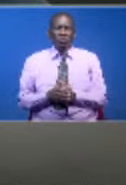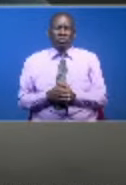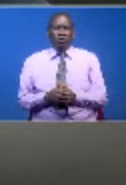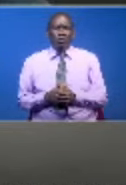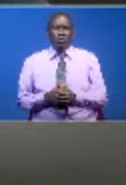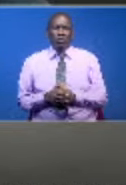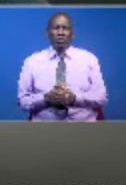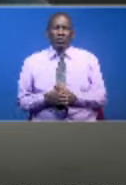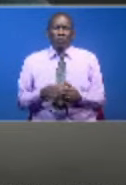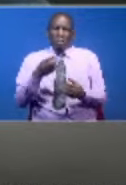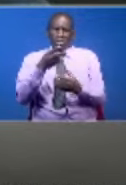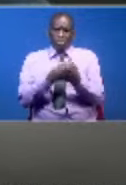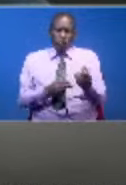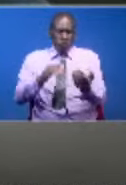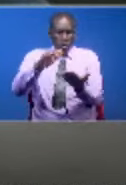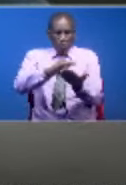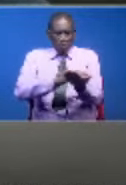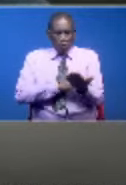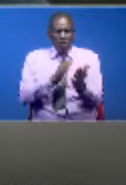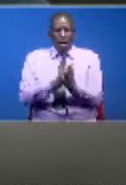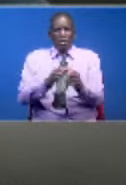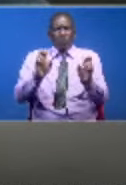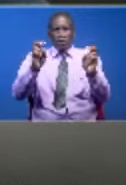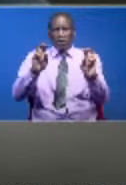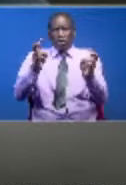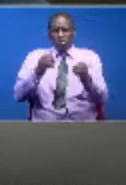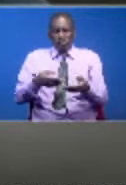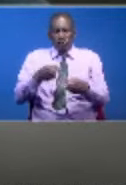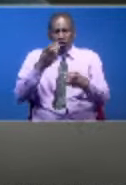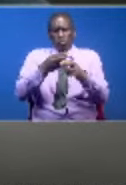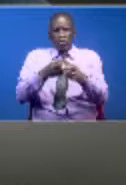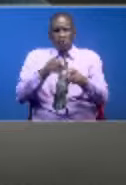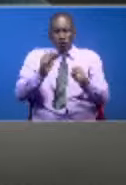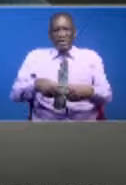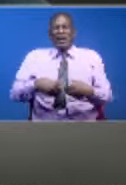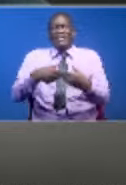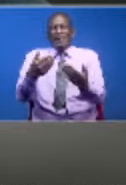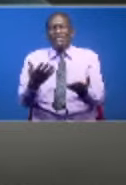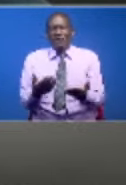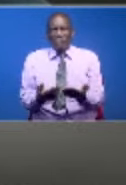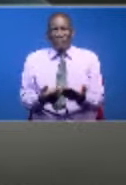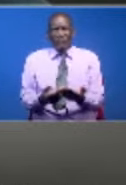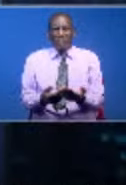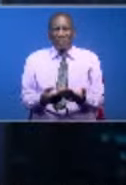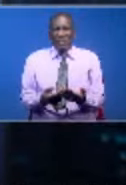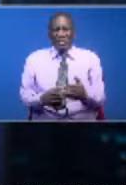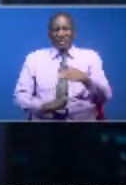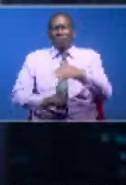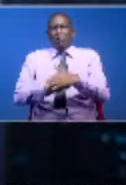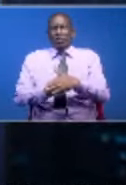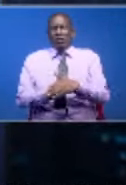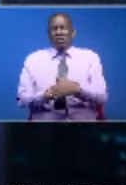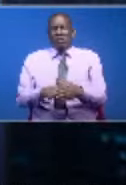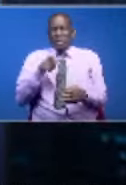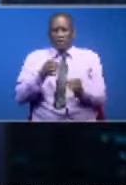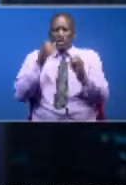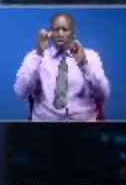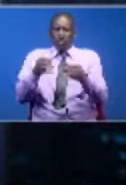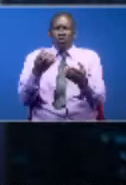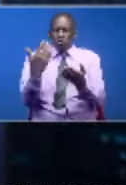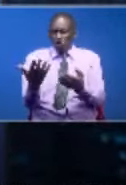So both on the reporting and on issuing instruments, yes, we can provide hand-holding and support because these are new instruments and